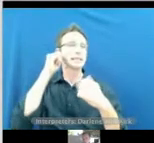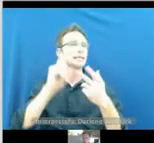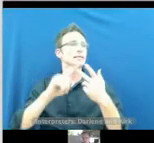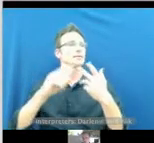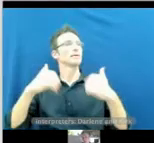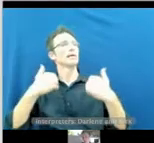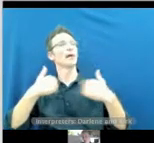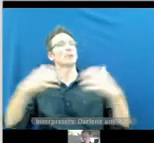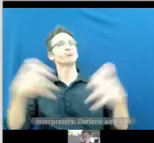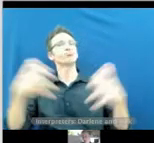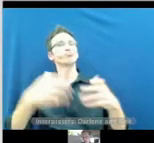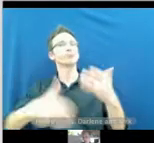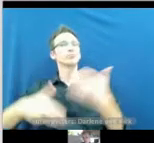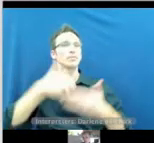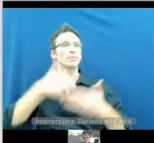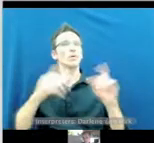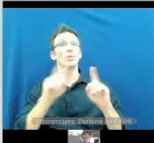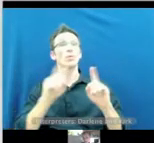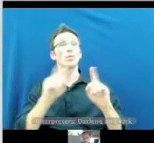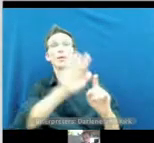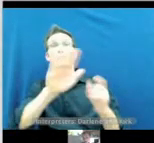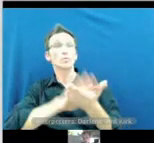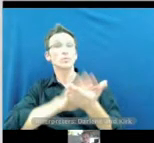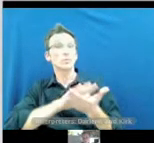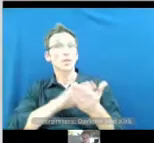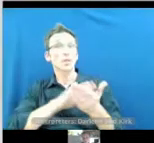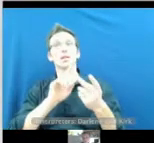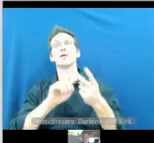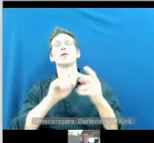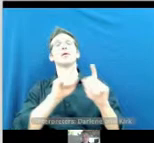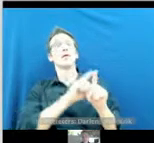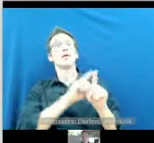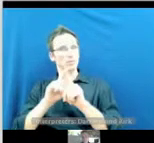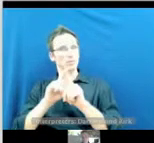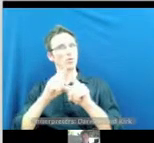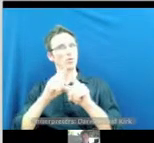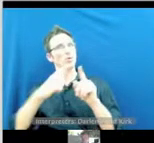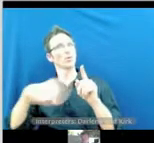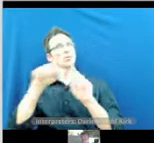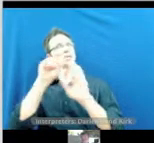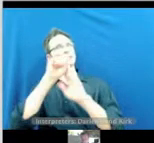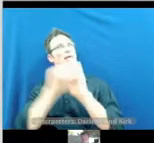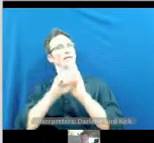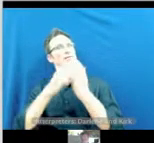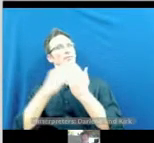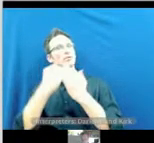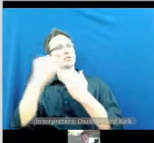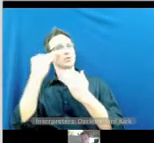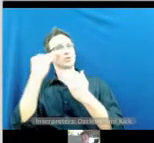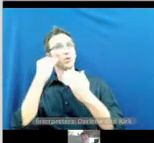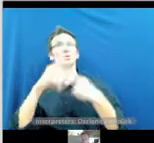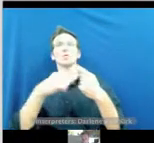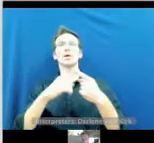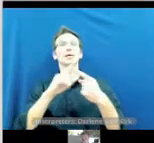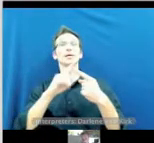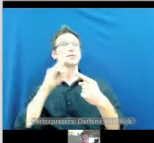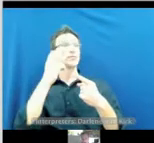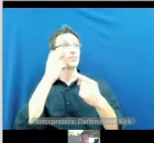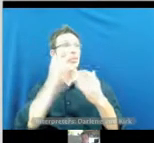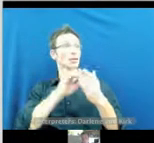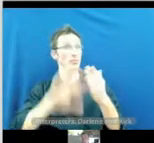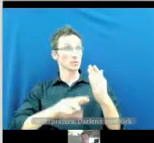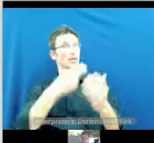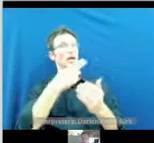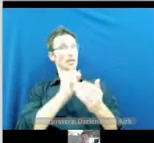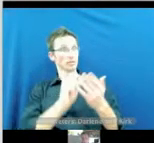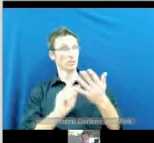their school environments, and then also know as they're transitioning out of high school into more of adult life.